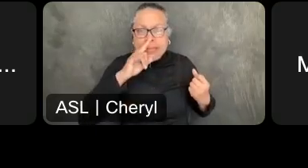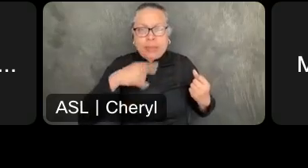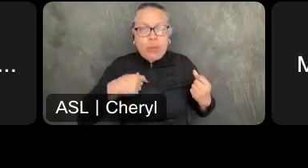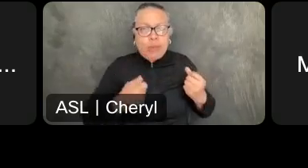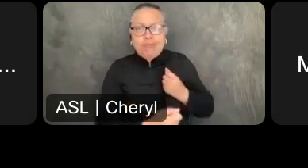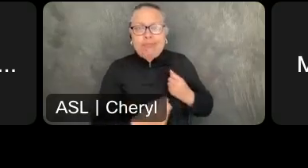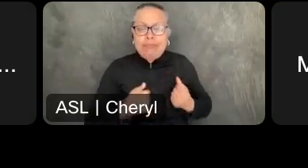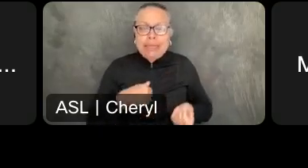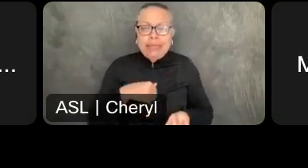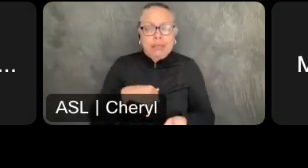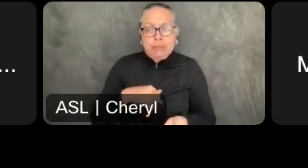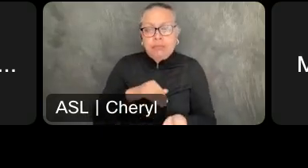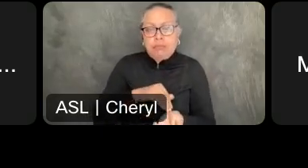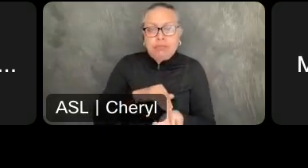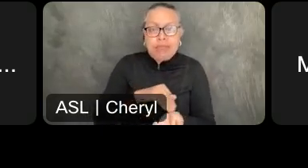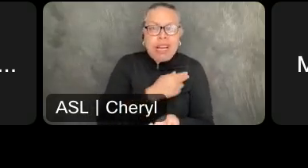ward.